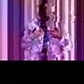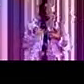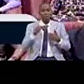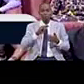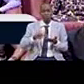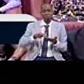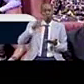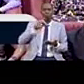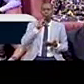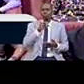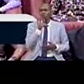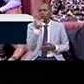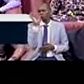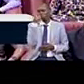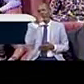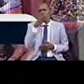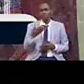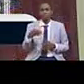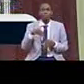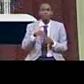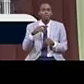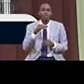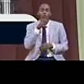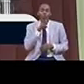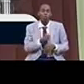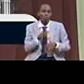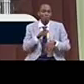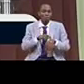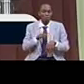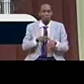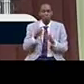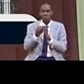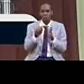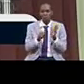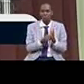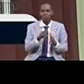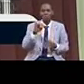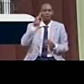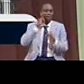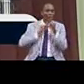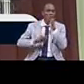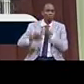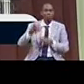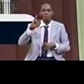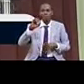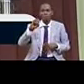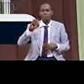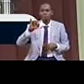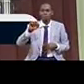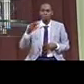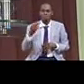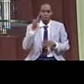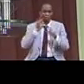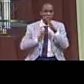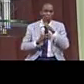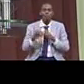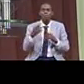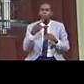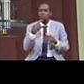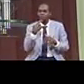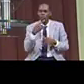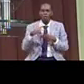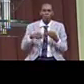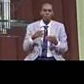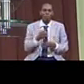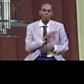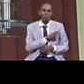thing. In the Old Testament, Isaiah, when he saw the coming of Christ, the birth of Christ, the life of Christ,